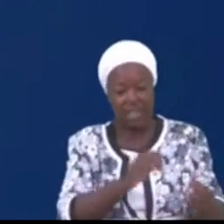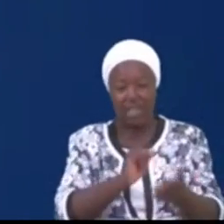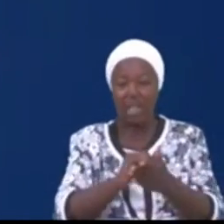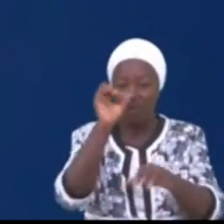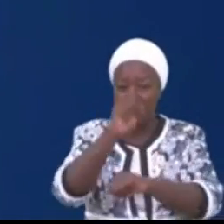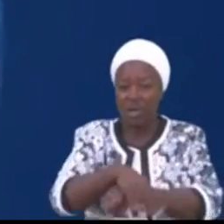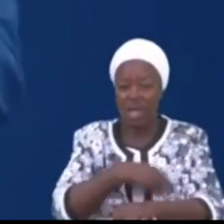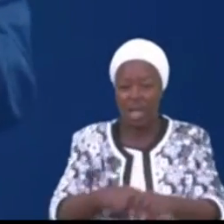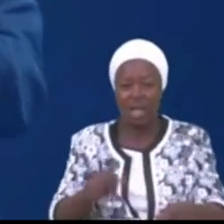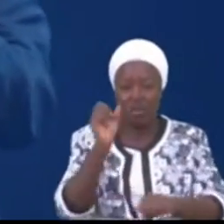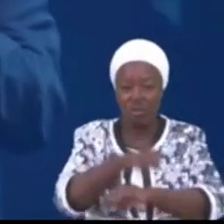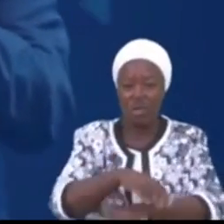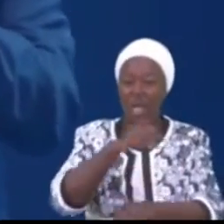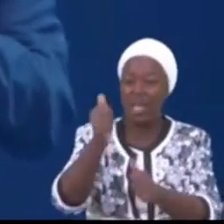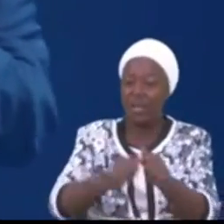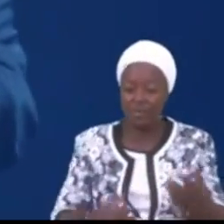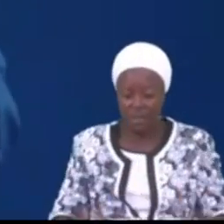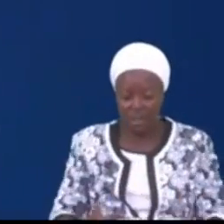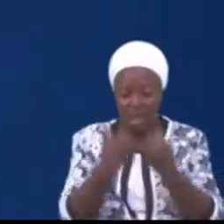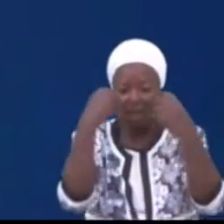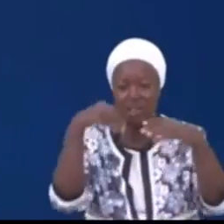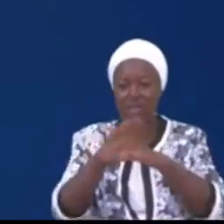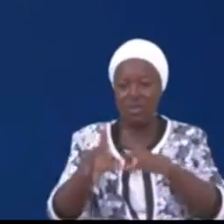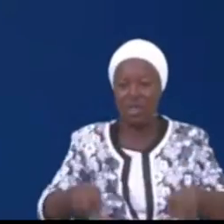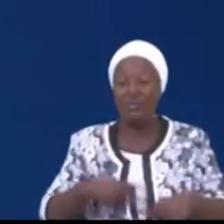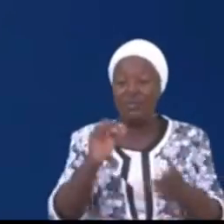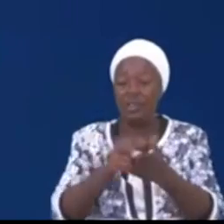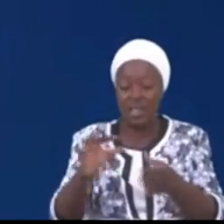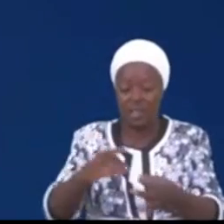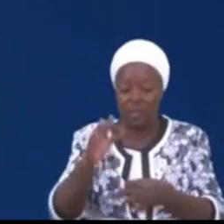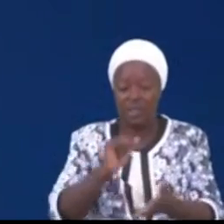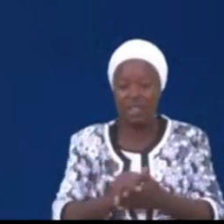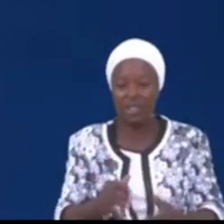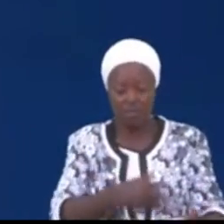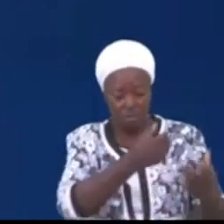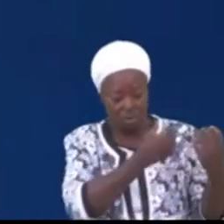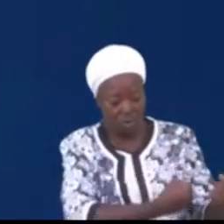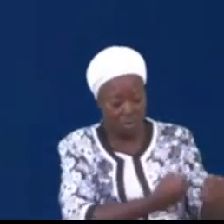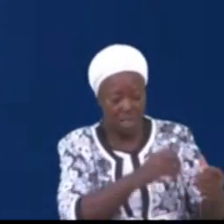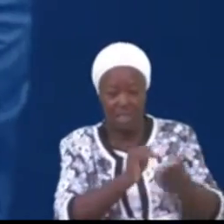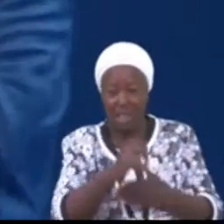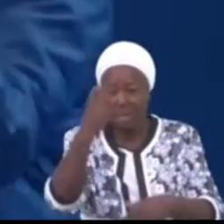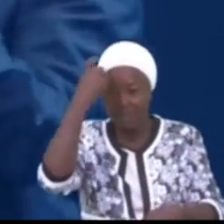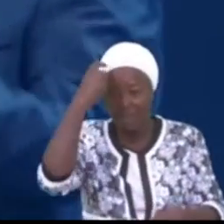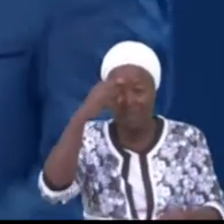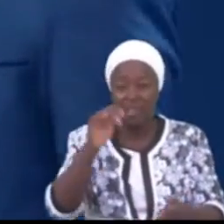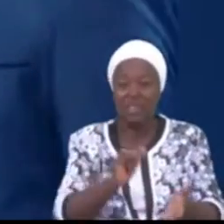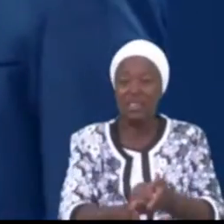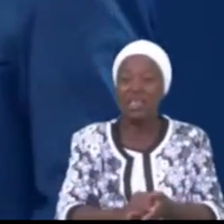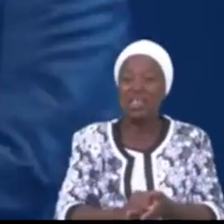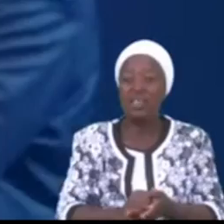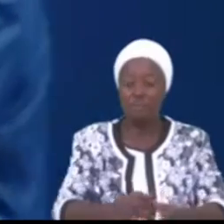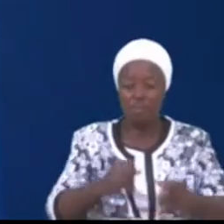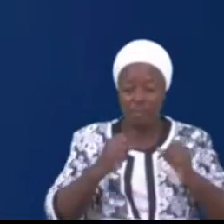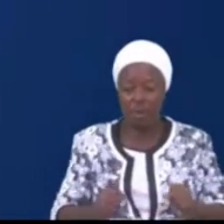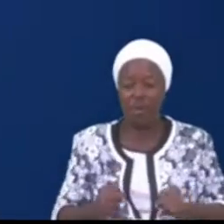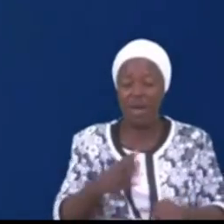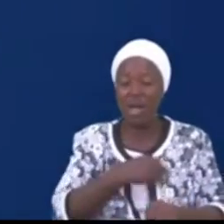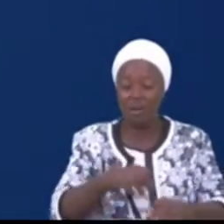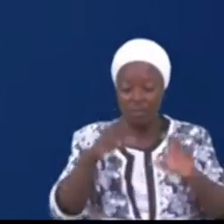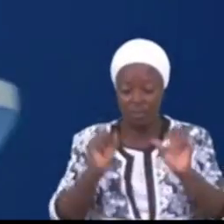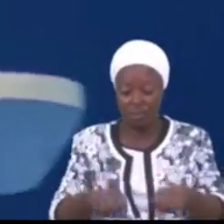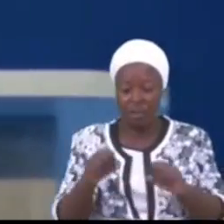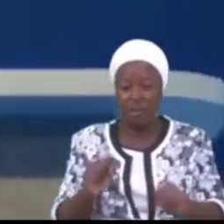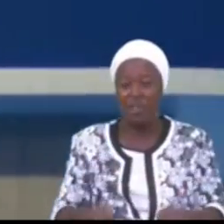challenge in your life. That spirit, that courage, that mind, that ability and possibility,